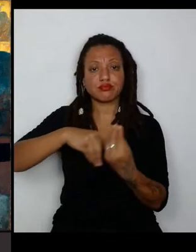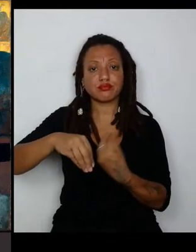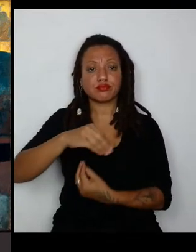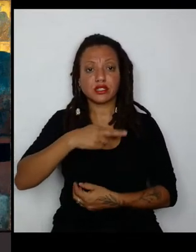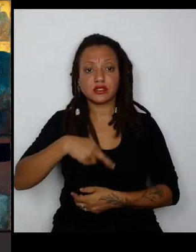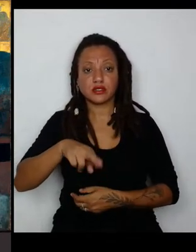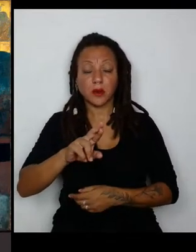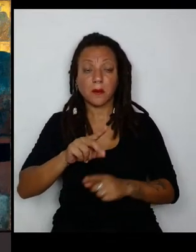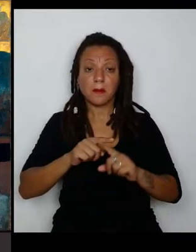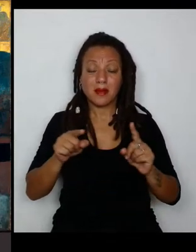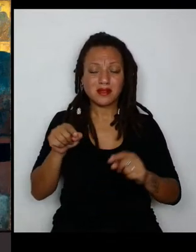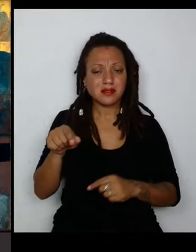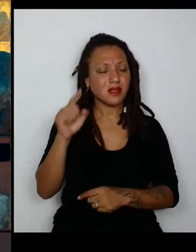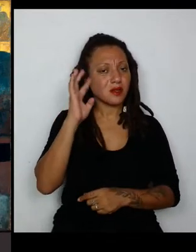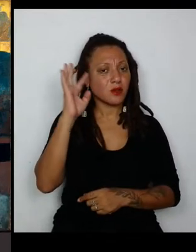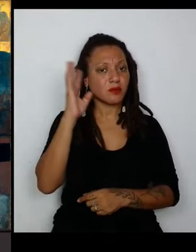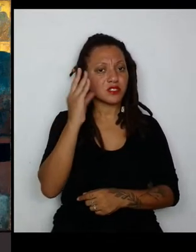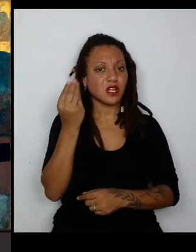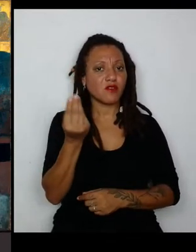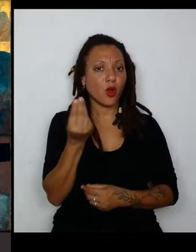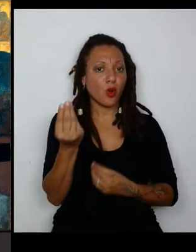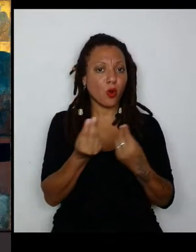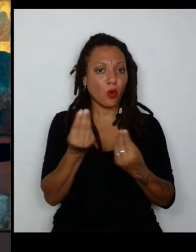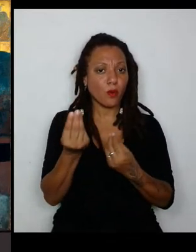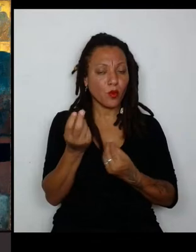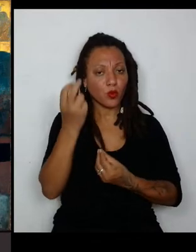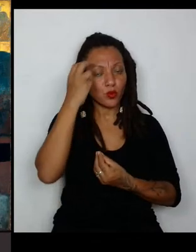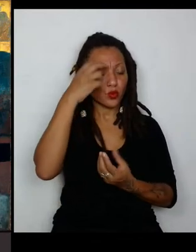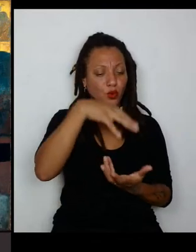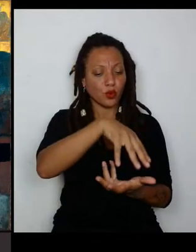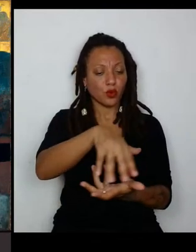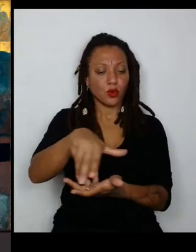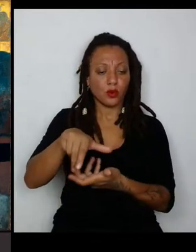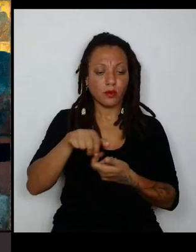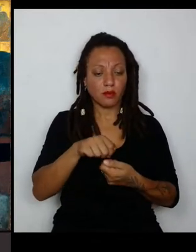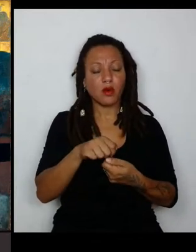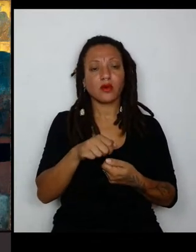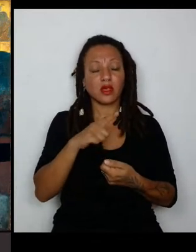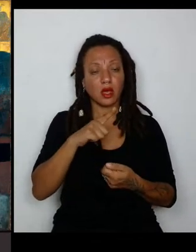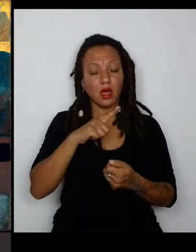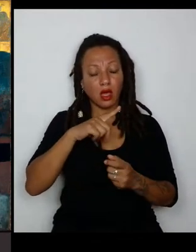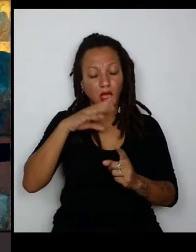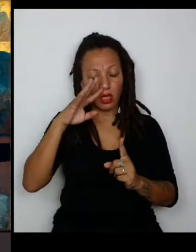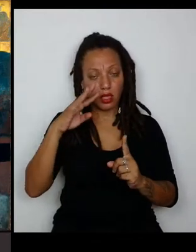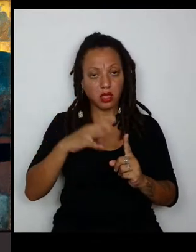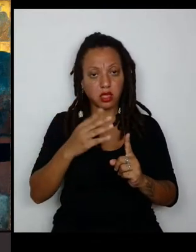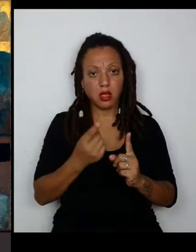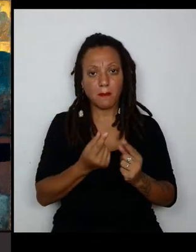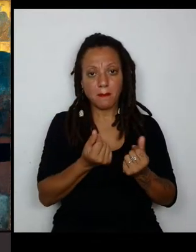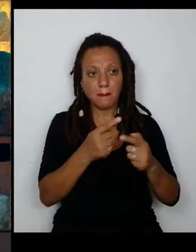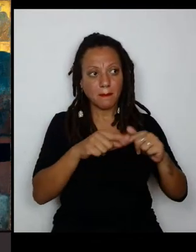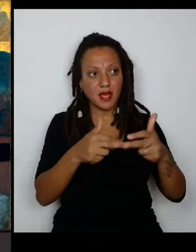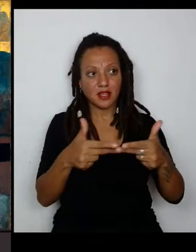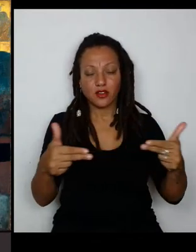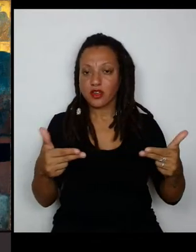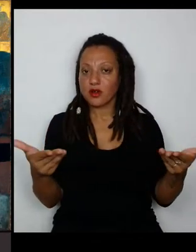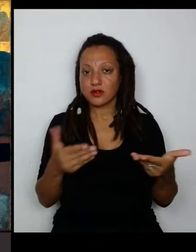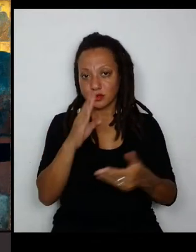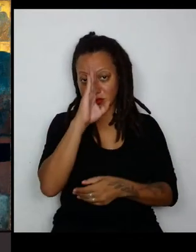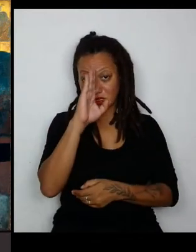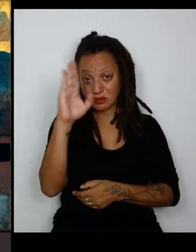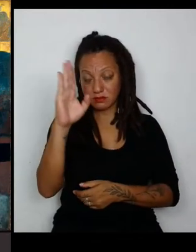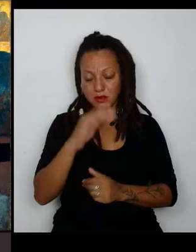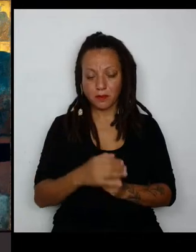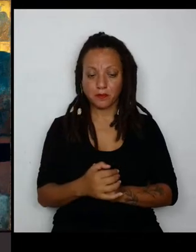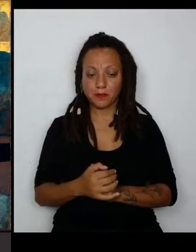based upon worship of the commodity would soon dominate the world george sarat on the other hand did know he recognized that the prevailing models